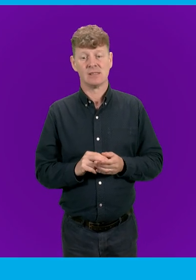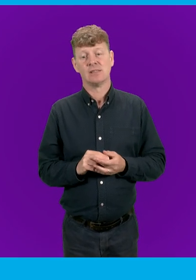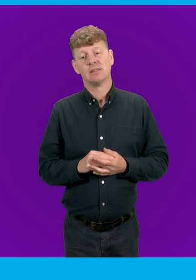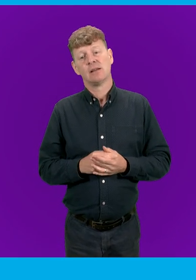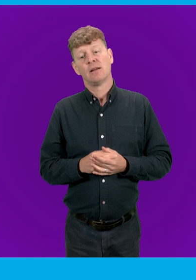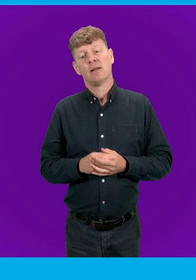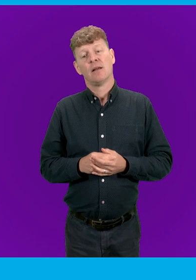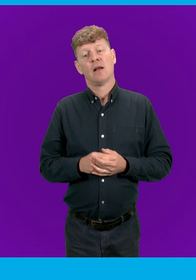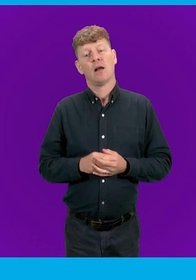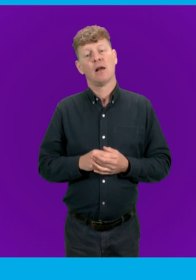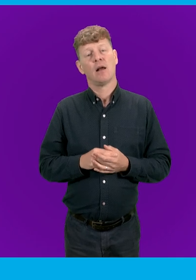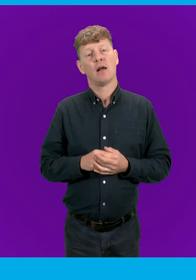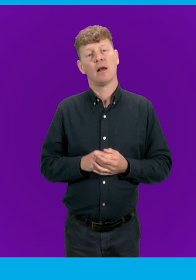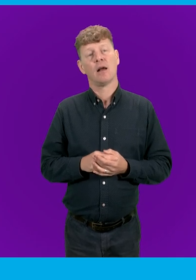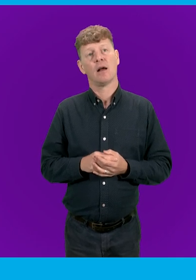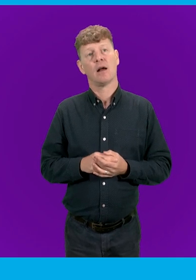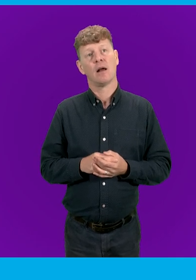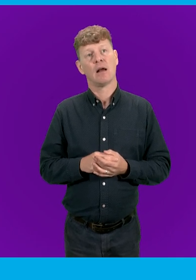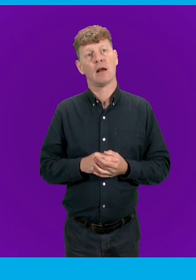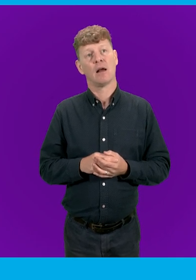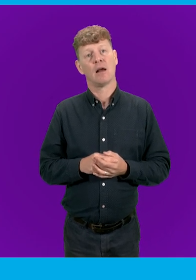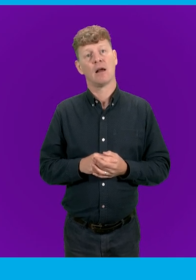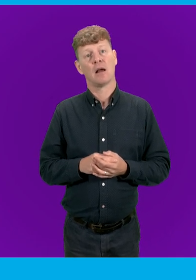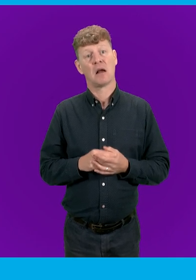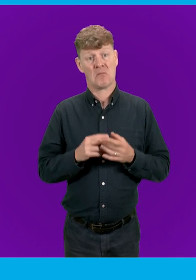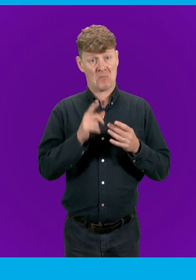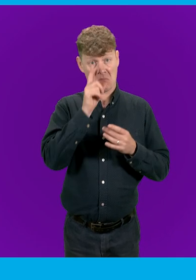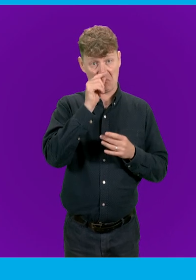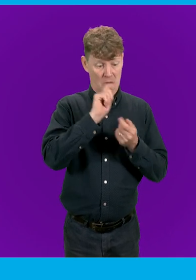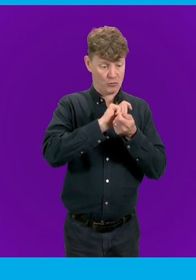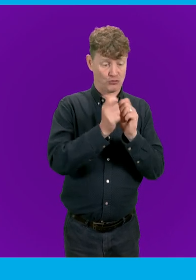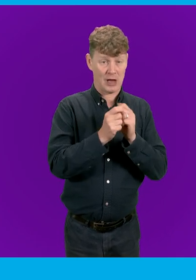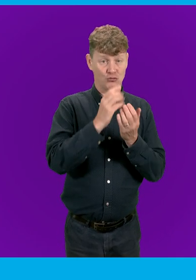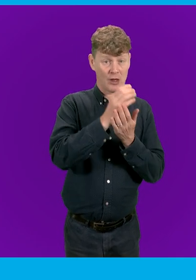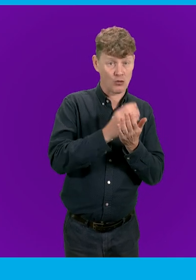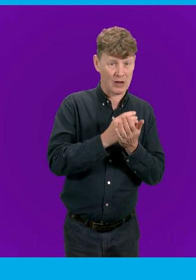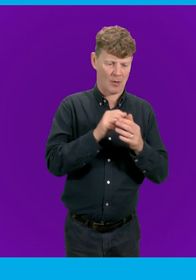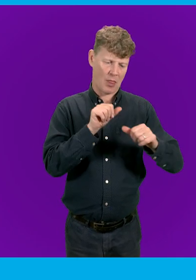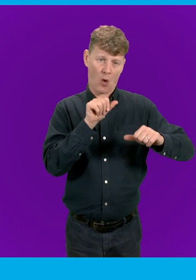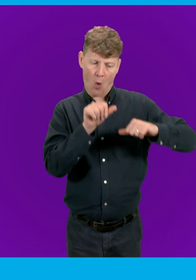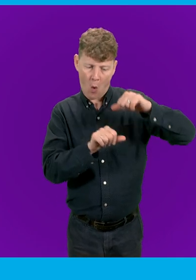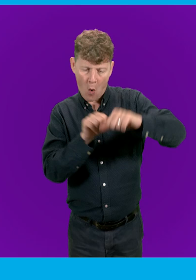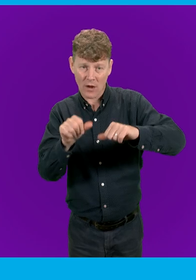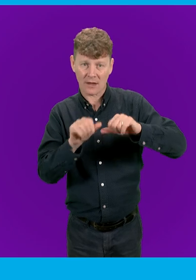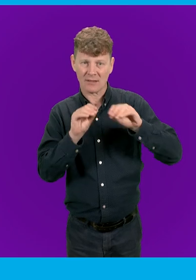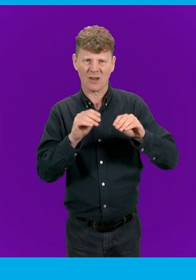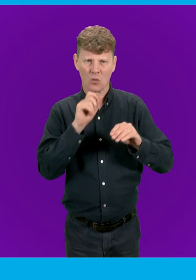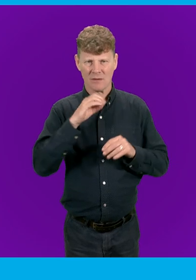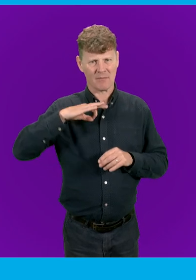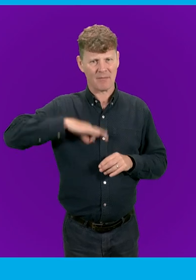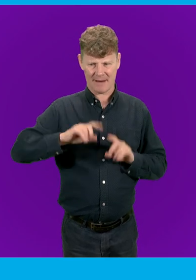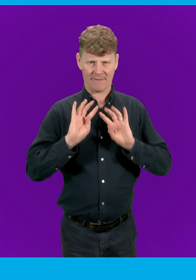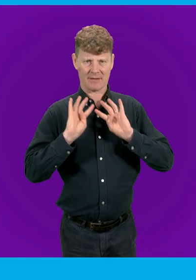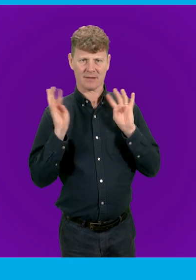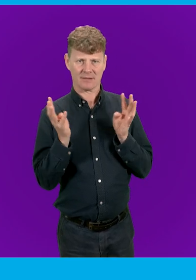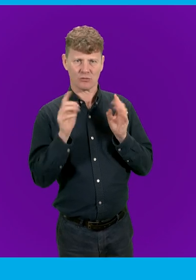like see how to change the curriculum and the order in which it's taught, it might benefit them and help them to be able to know, right, okay, we